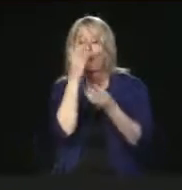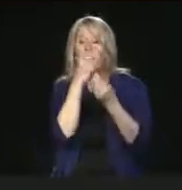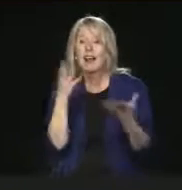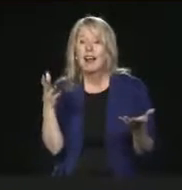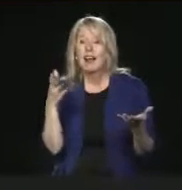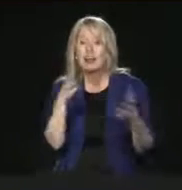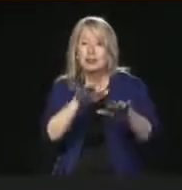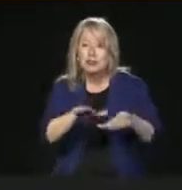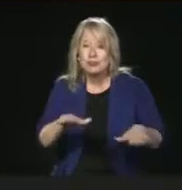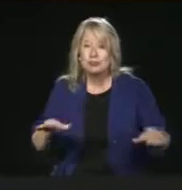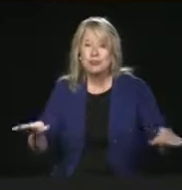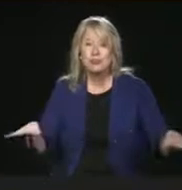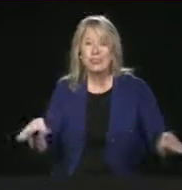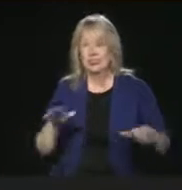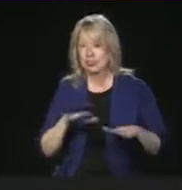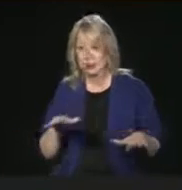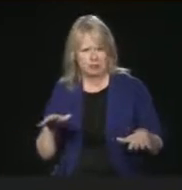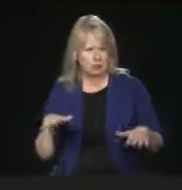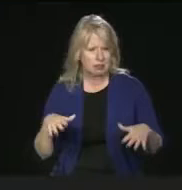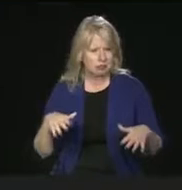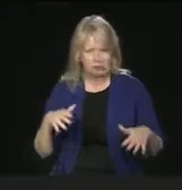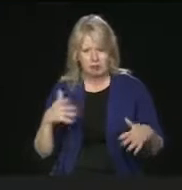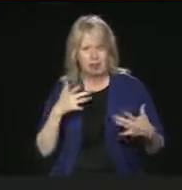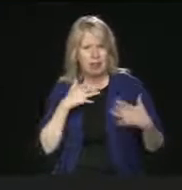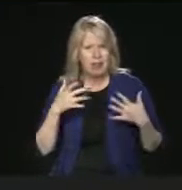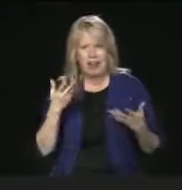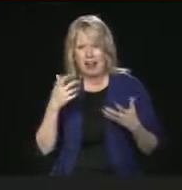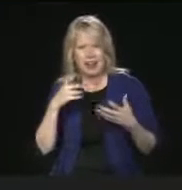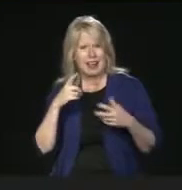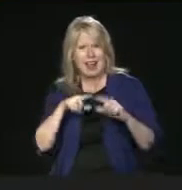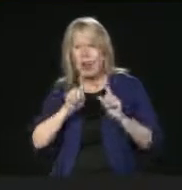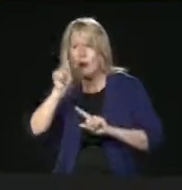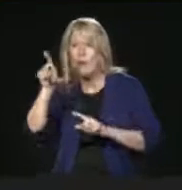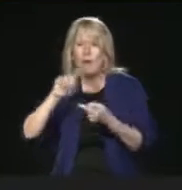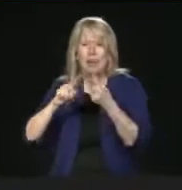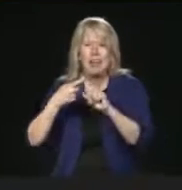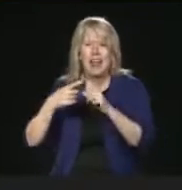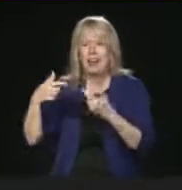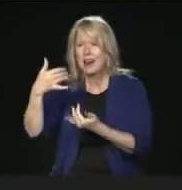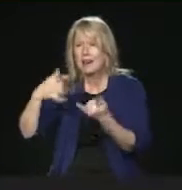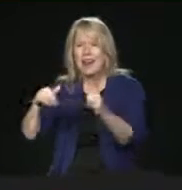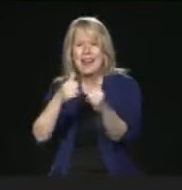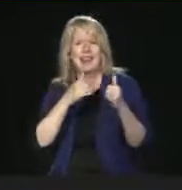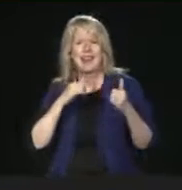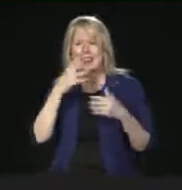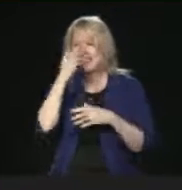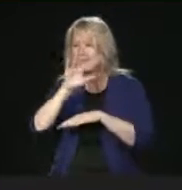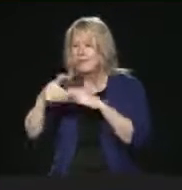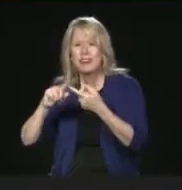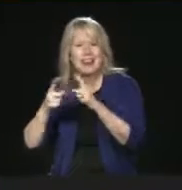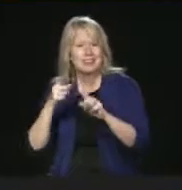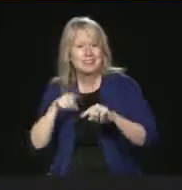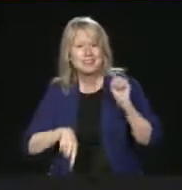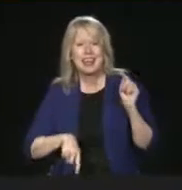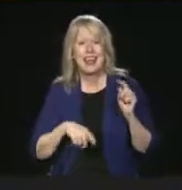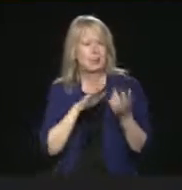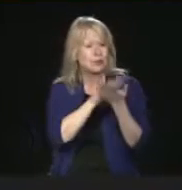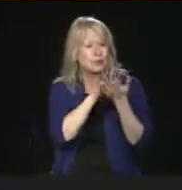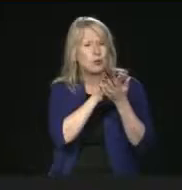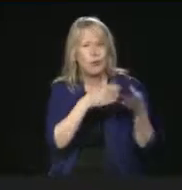of a sudden you've heard you can't go on play dates or have sleepovers. Your playgrounds and schools have closed, and your March break